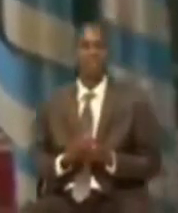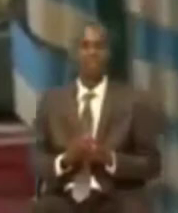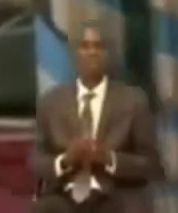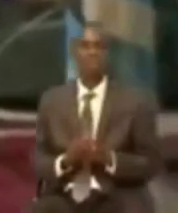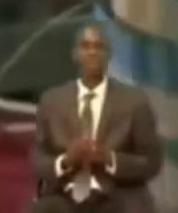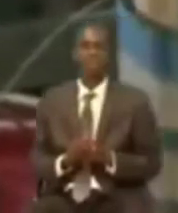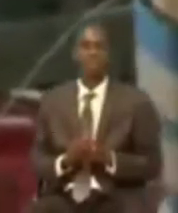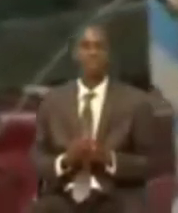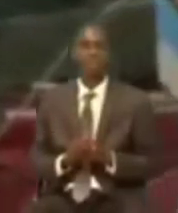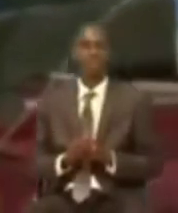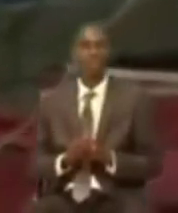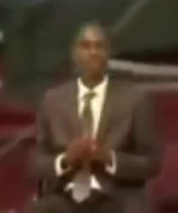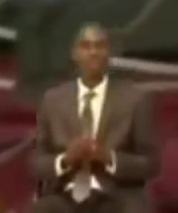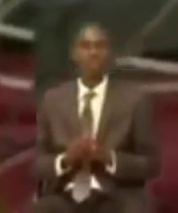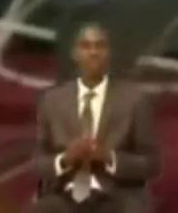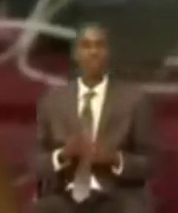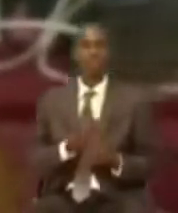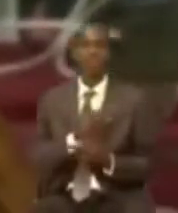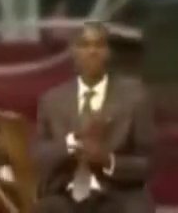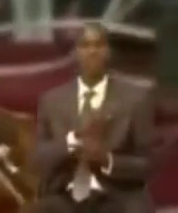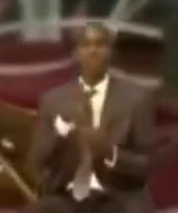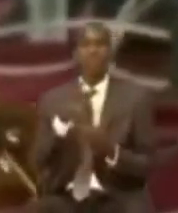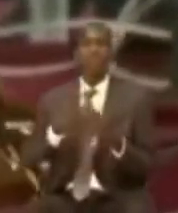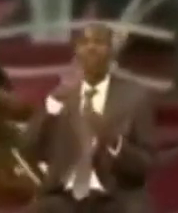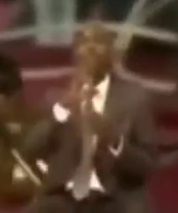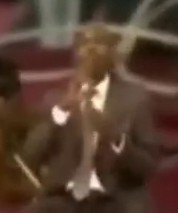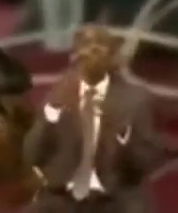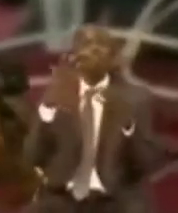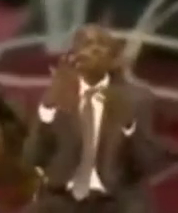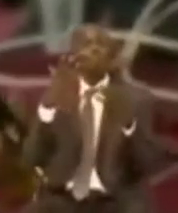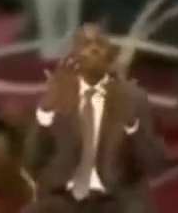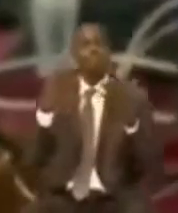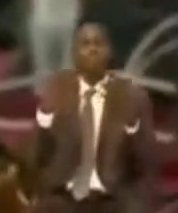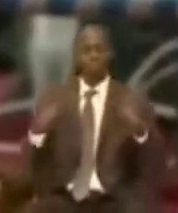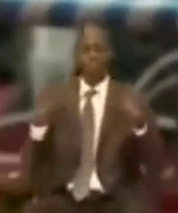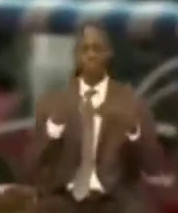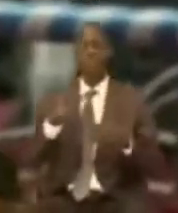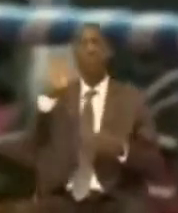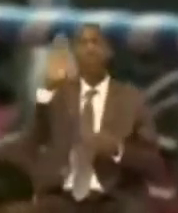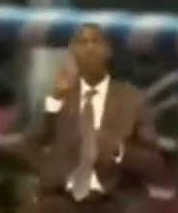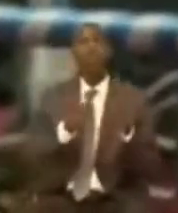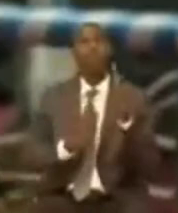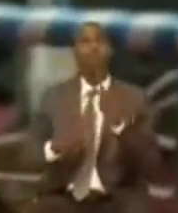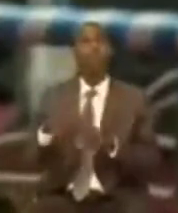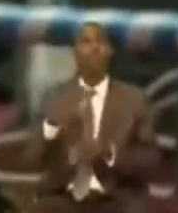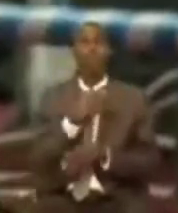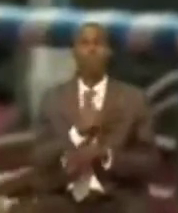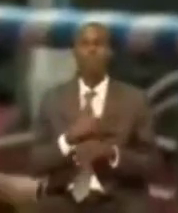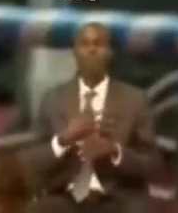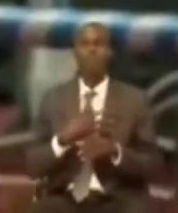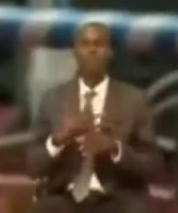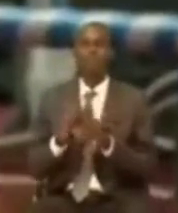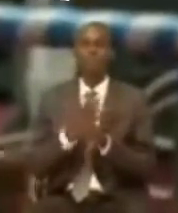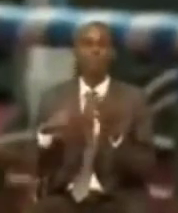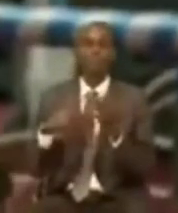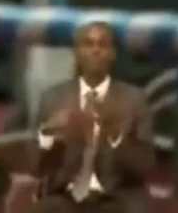When you're done healing your people, please take the glory.